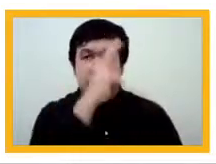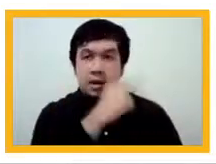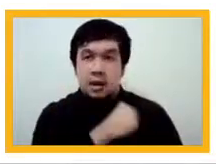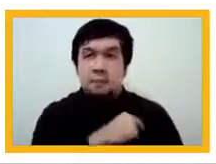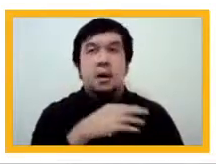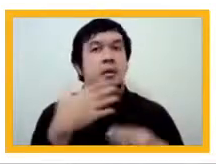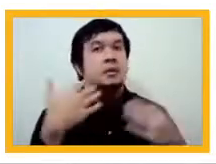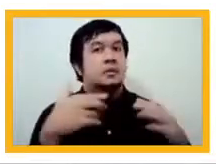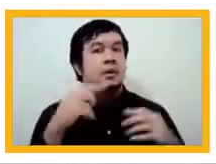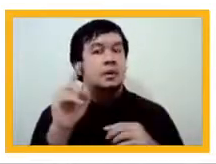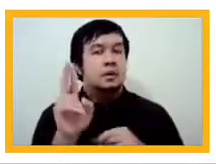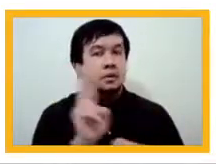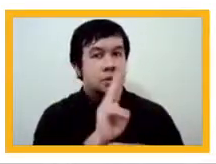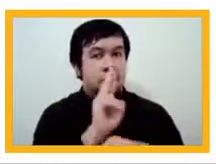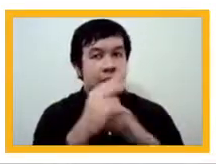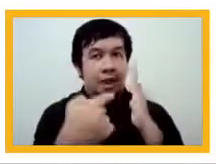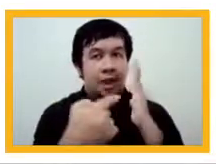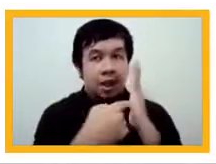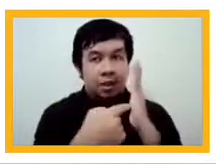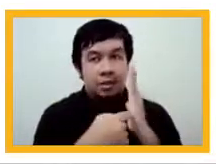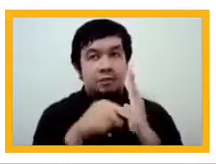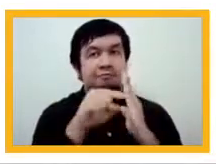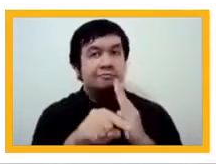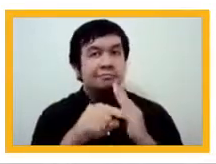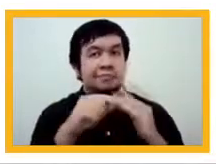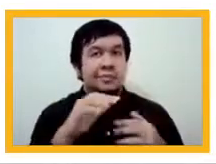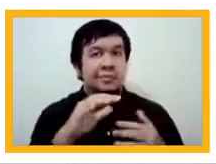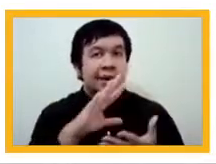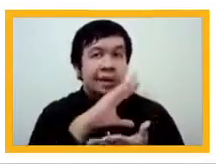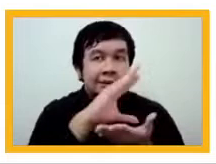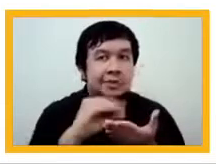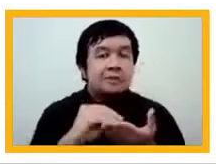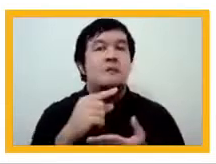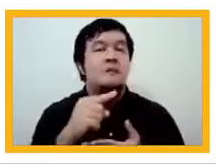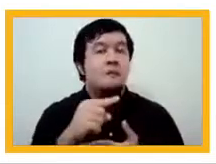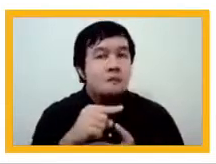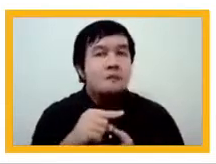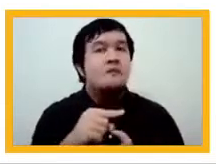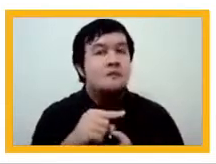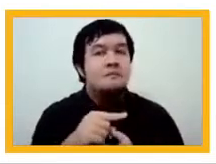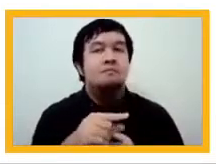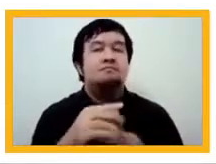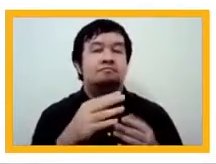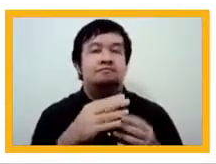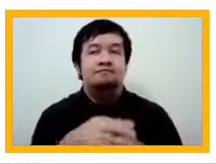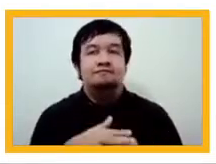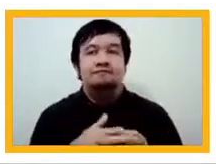and adaptively to expand the access and innovative education.